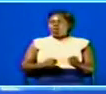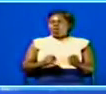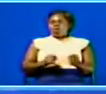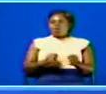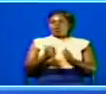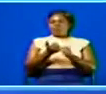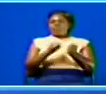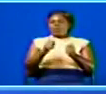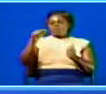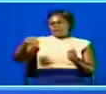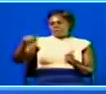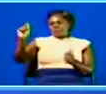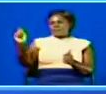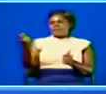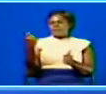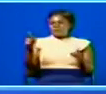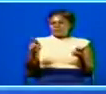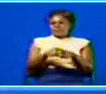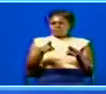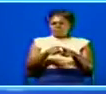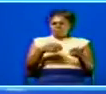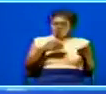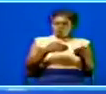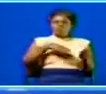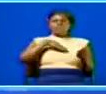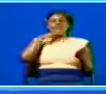country, and it was almost dying, and